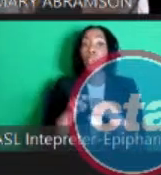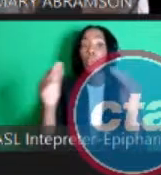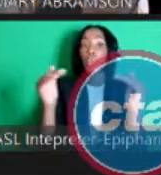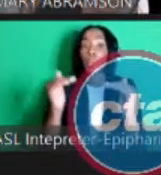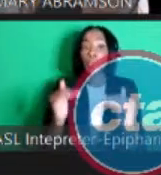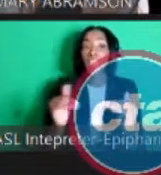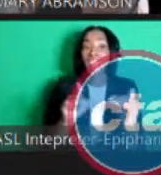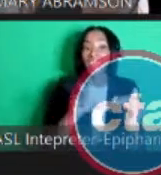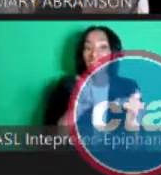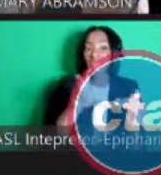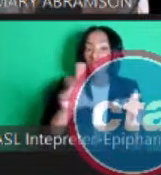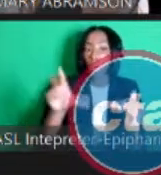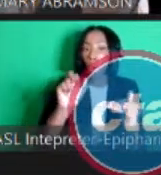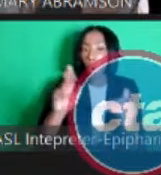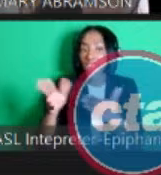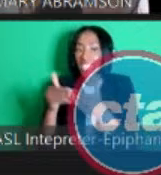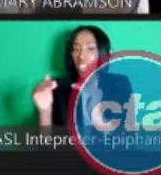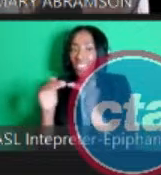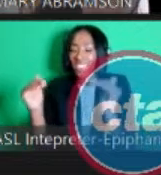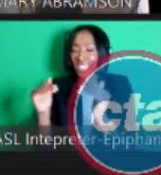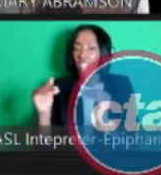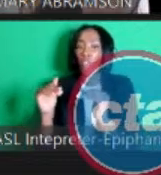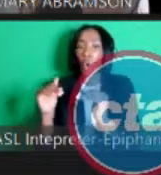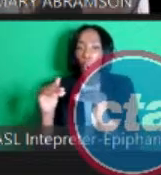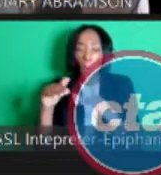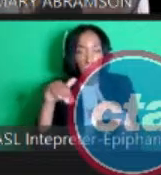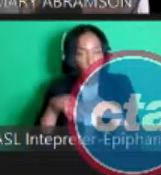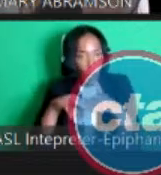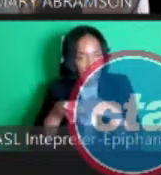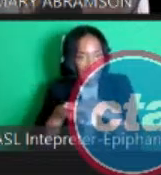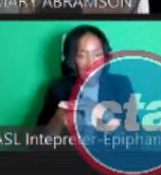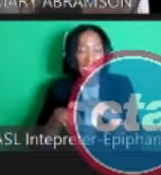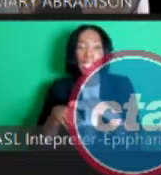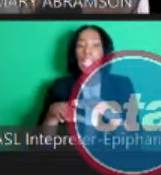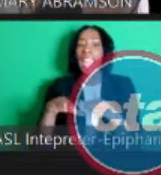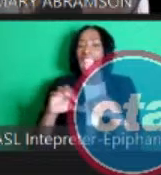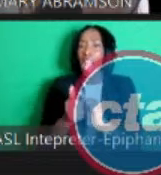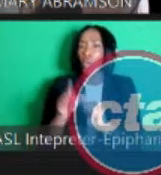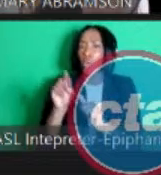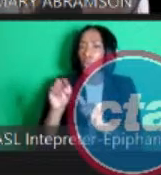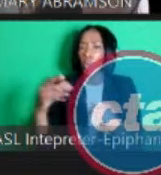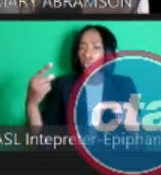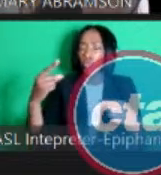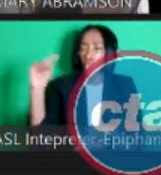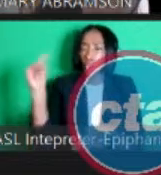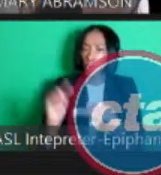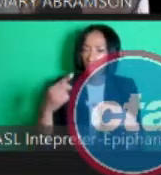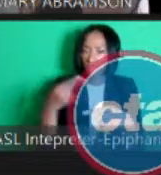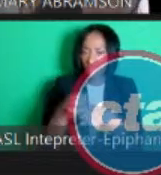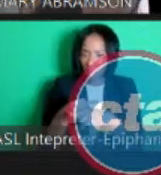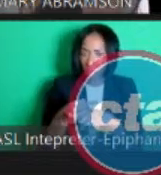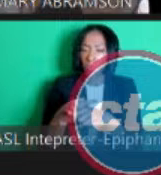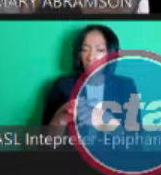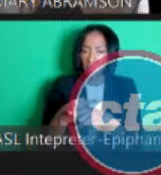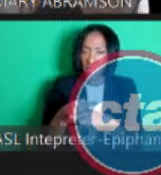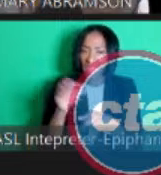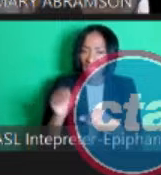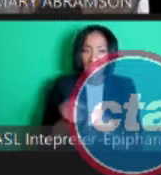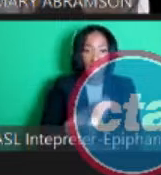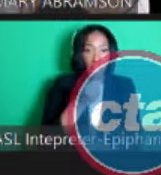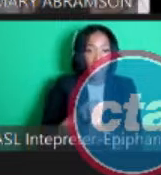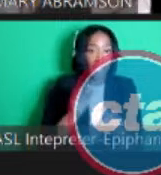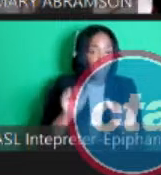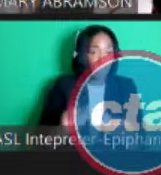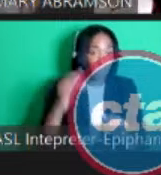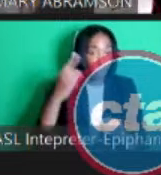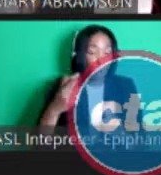level boarding. It's critically important to us, and how do we reduce that conflict with driveways, things like that, that can impact both the ability for